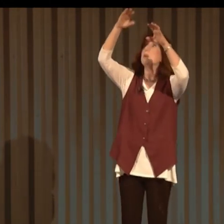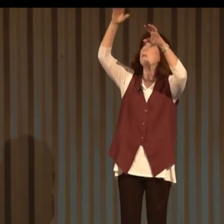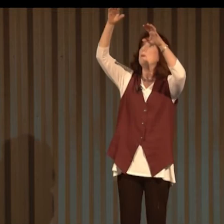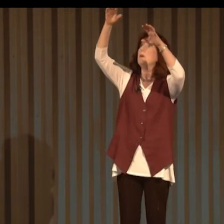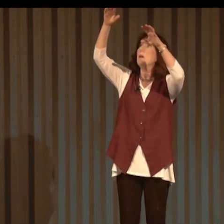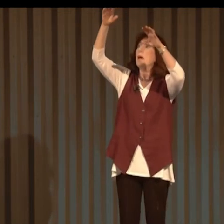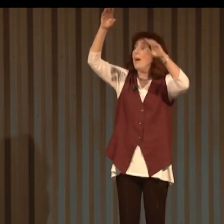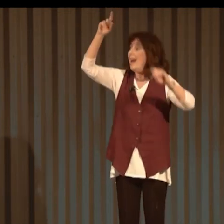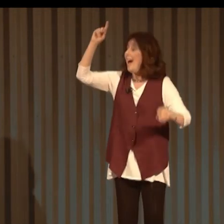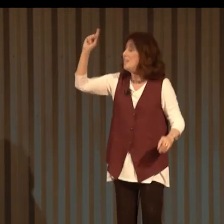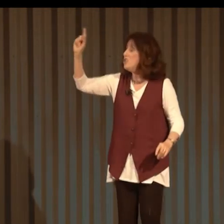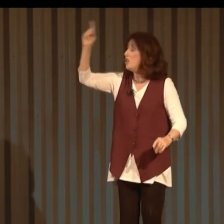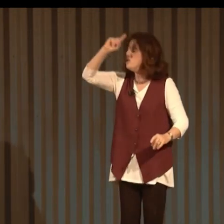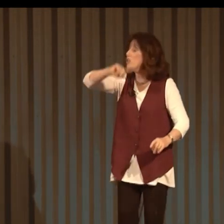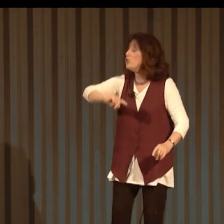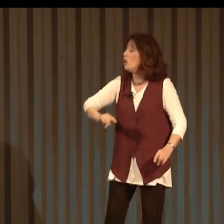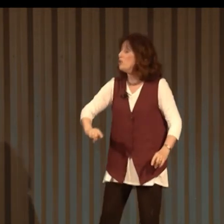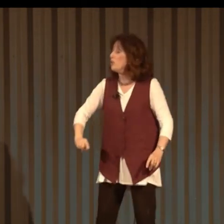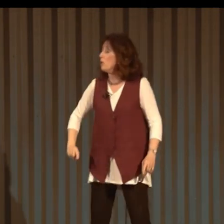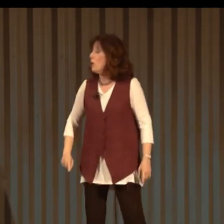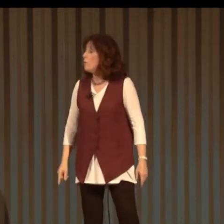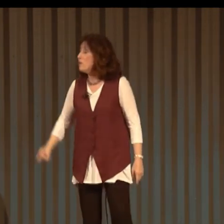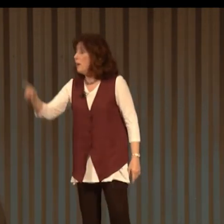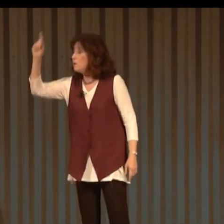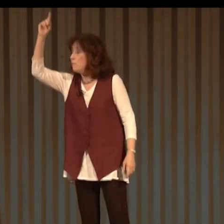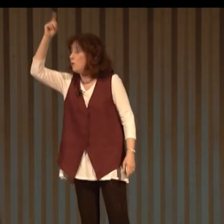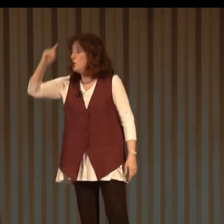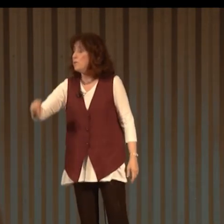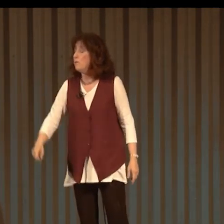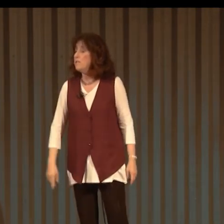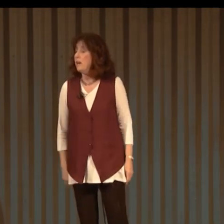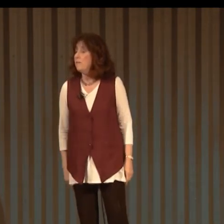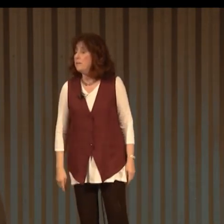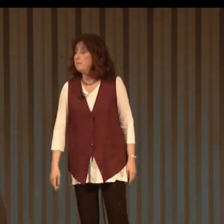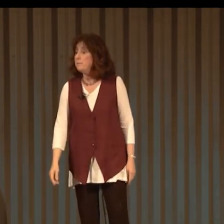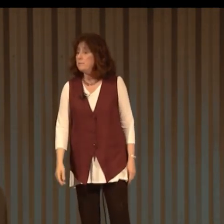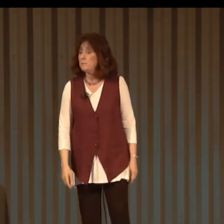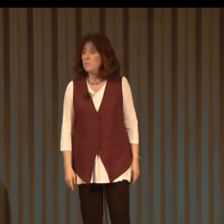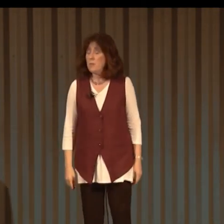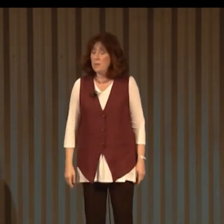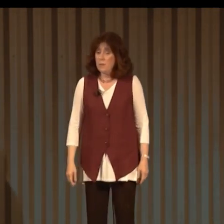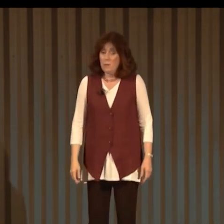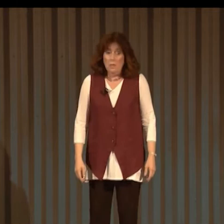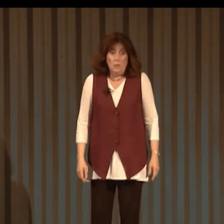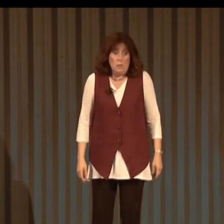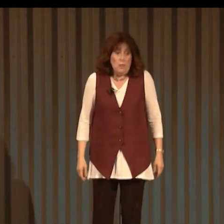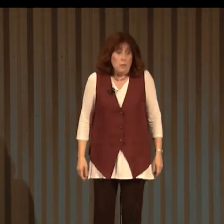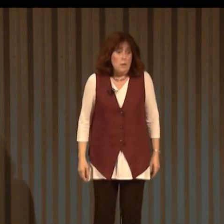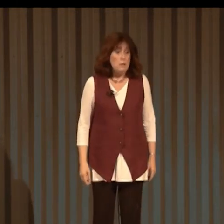top of the other. And just as Skotsl was about to pull herself into heaven,